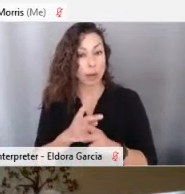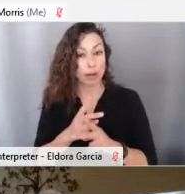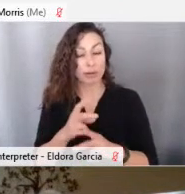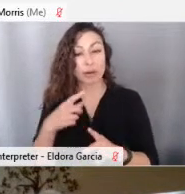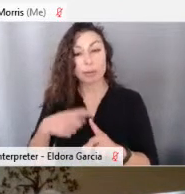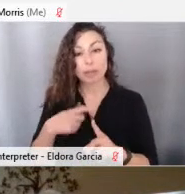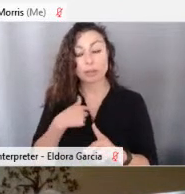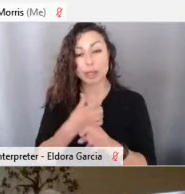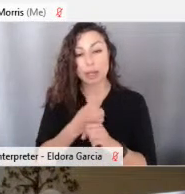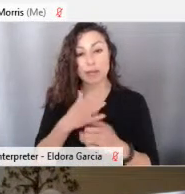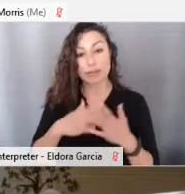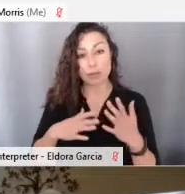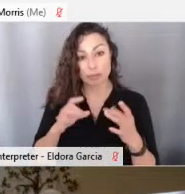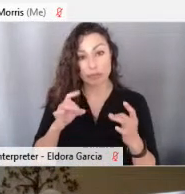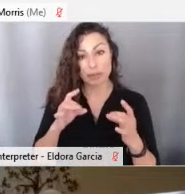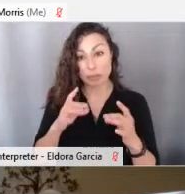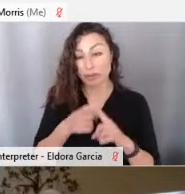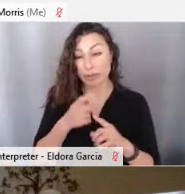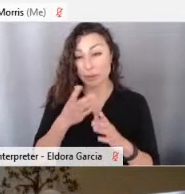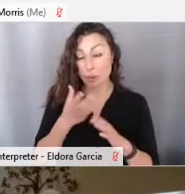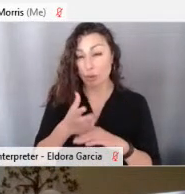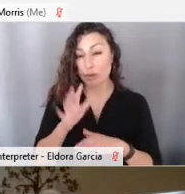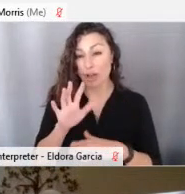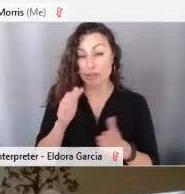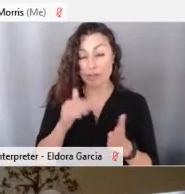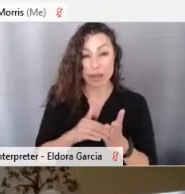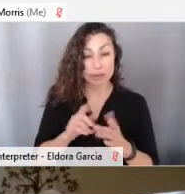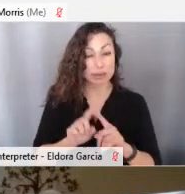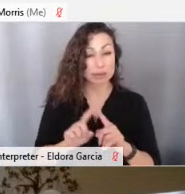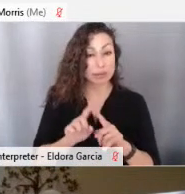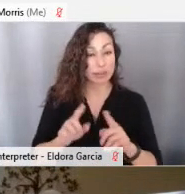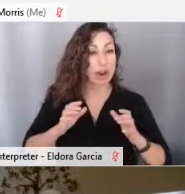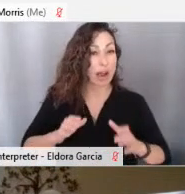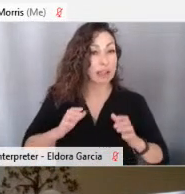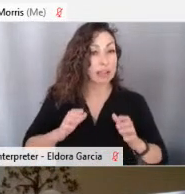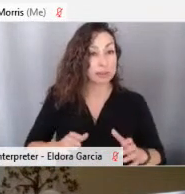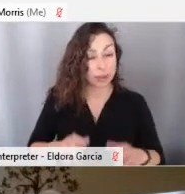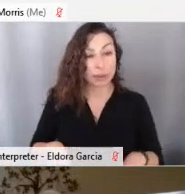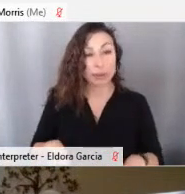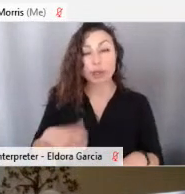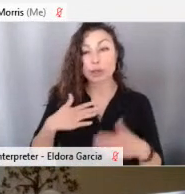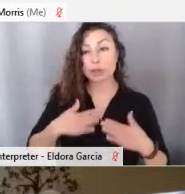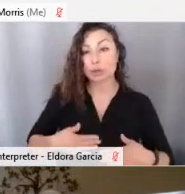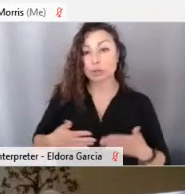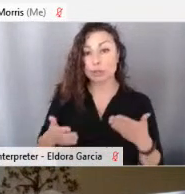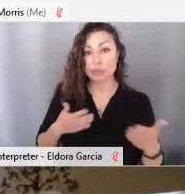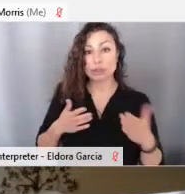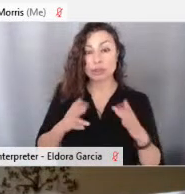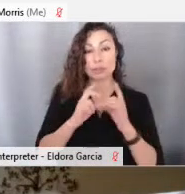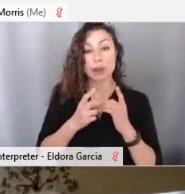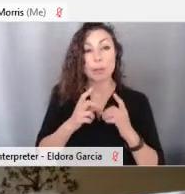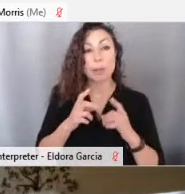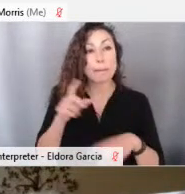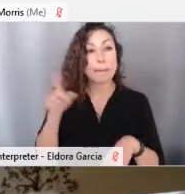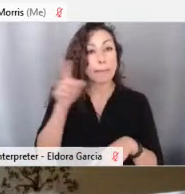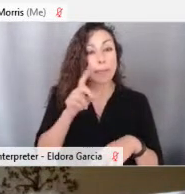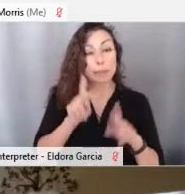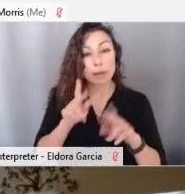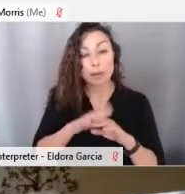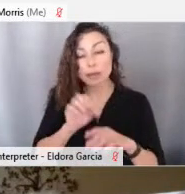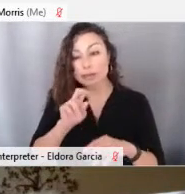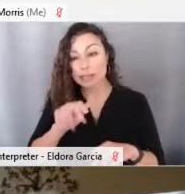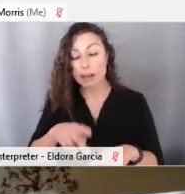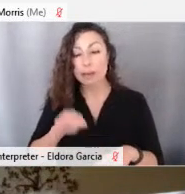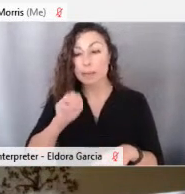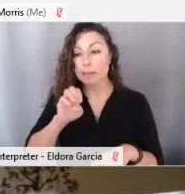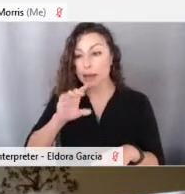also gotten feedback from over 5,000 customers of the Human Services Department, people on SNAP, Medicaid,